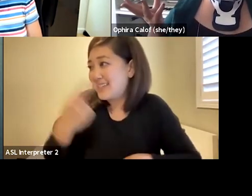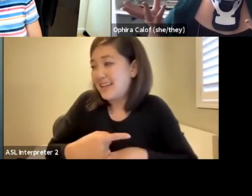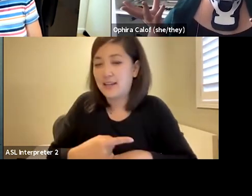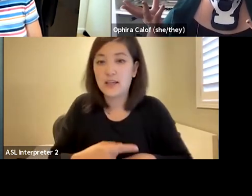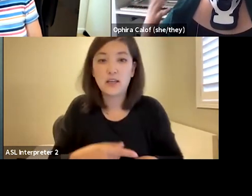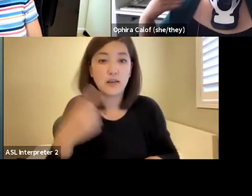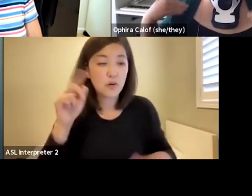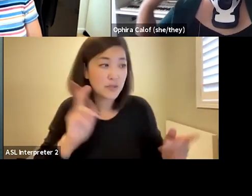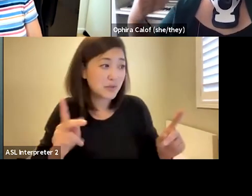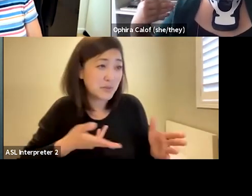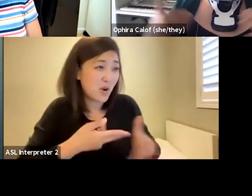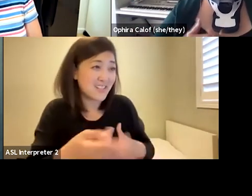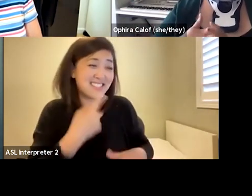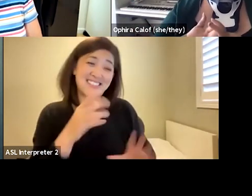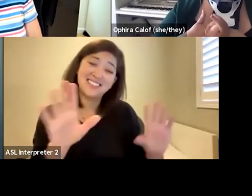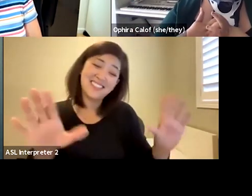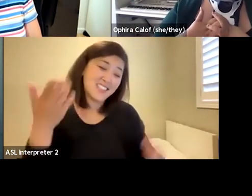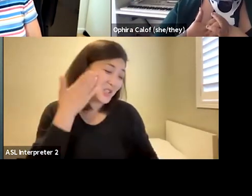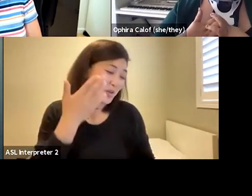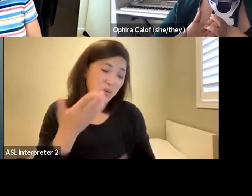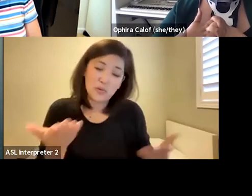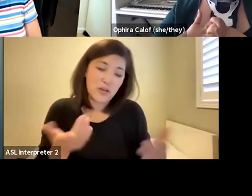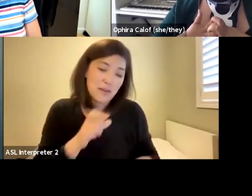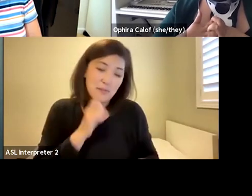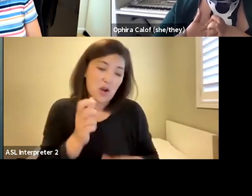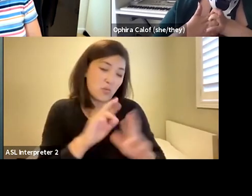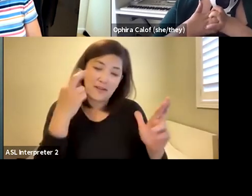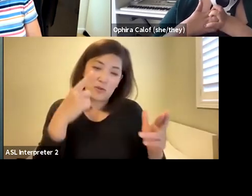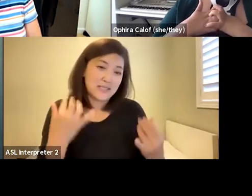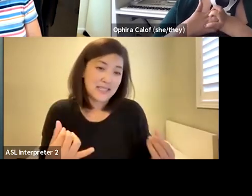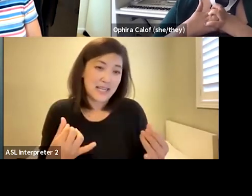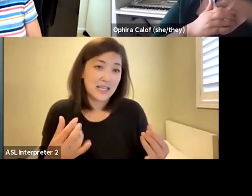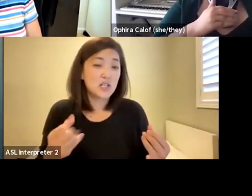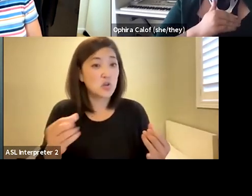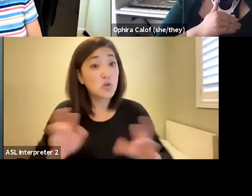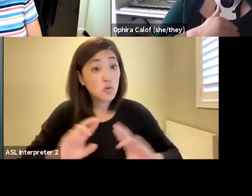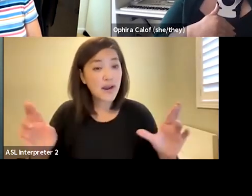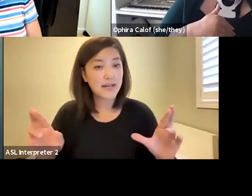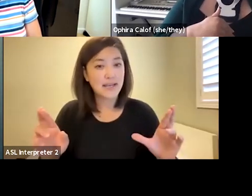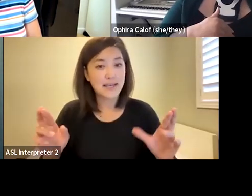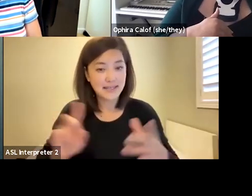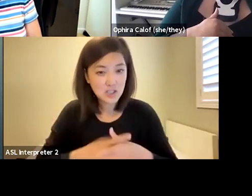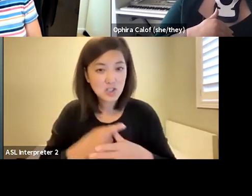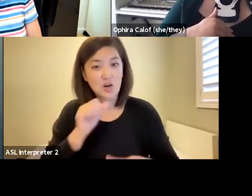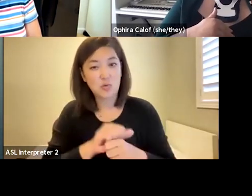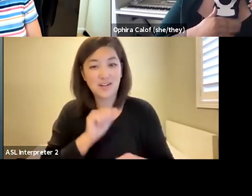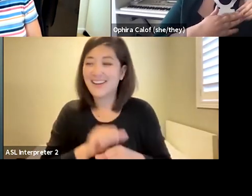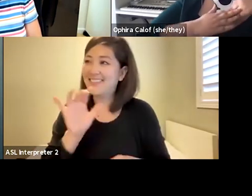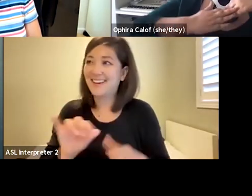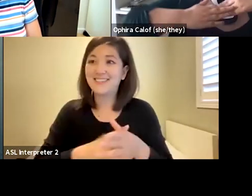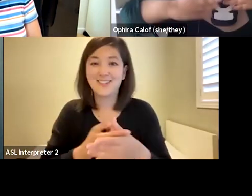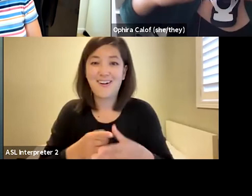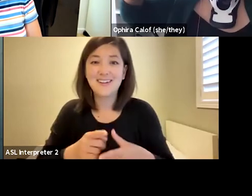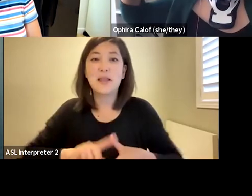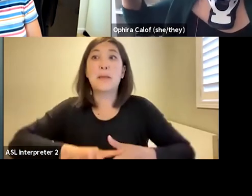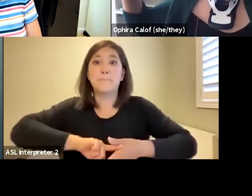about those things so that they can bring their best selves and their best work to the table. And that starts so early in the process so